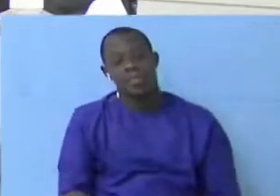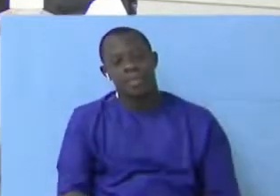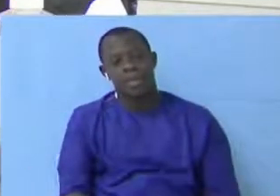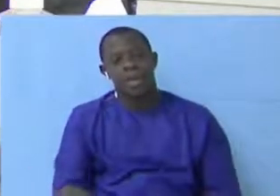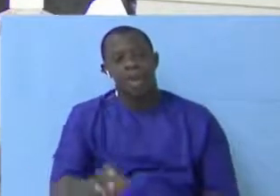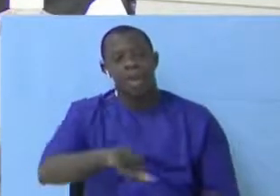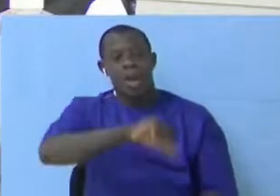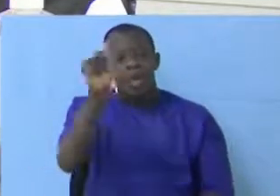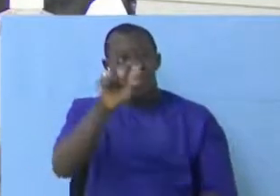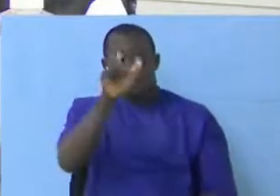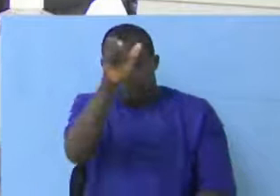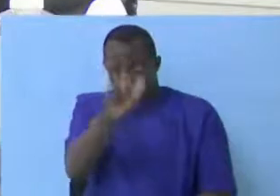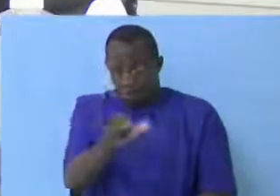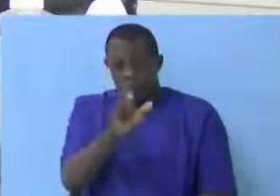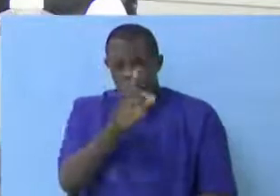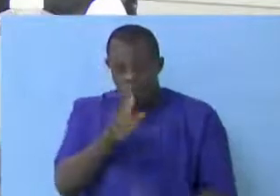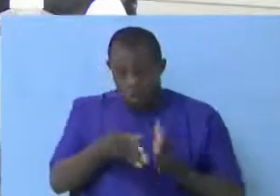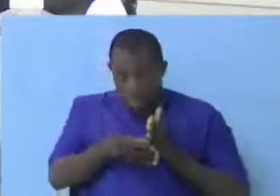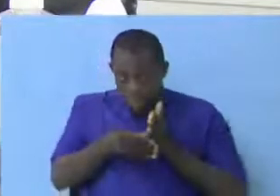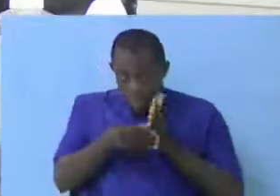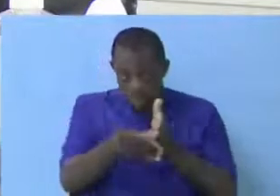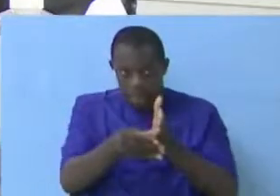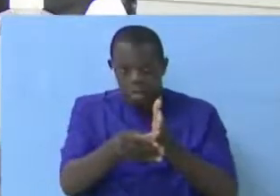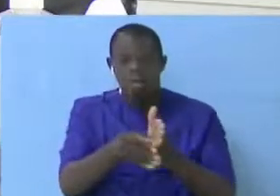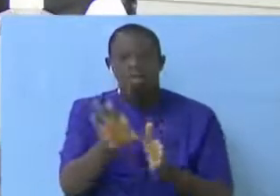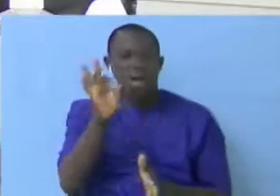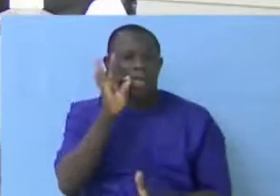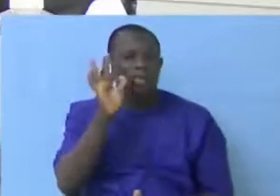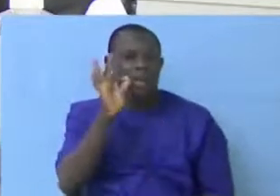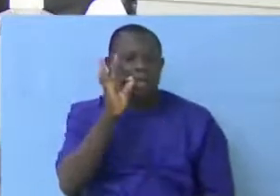and the head of the team must have answered.